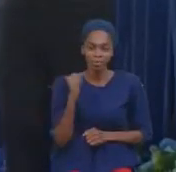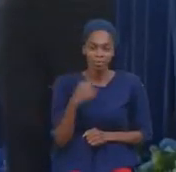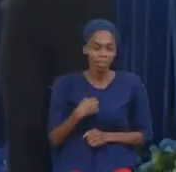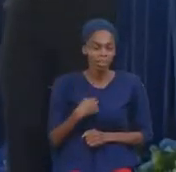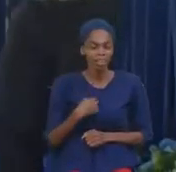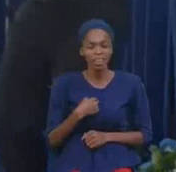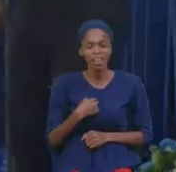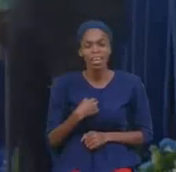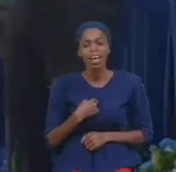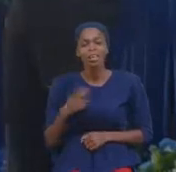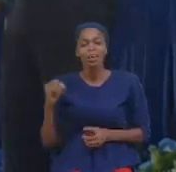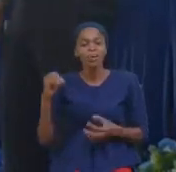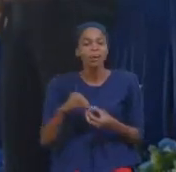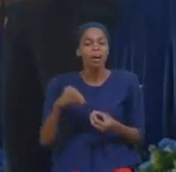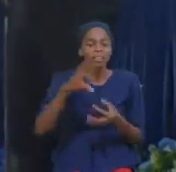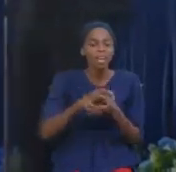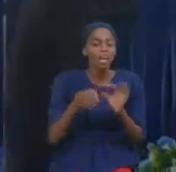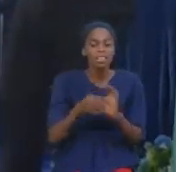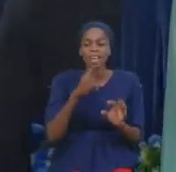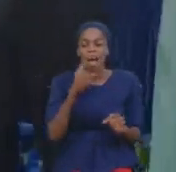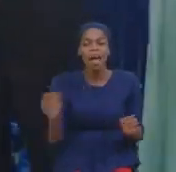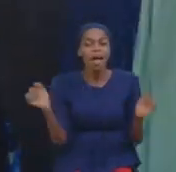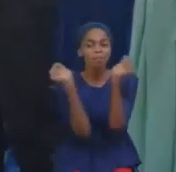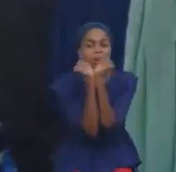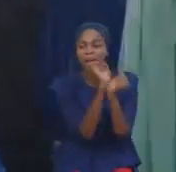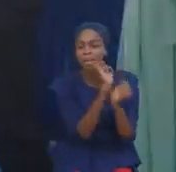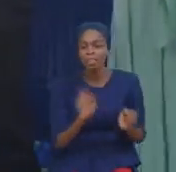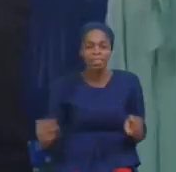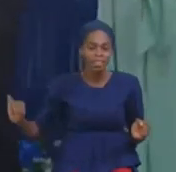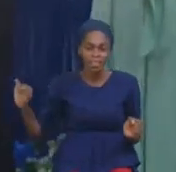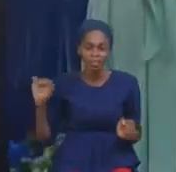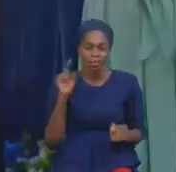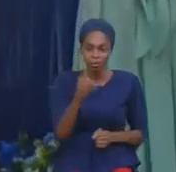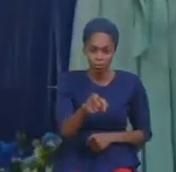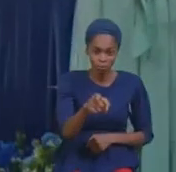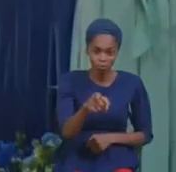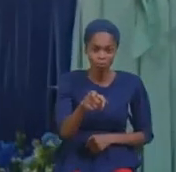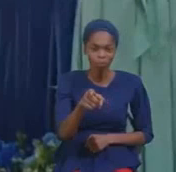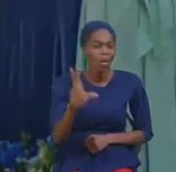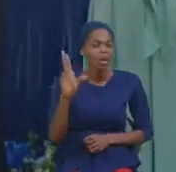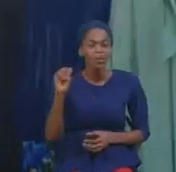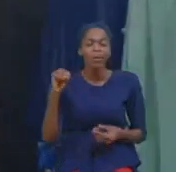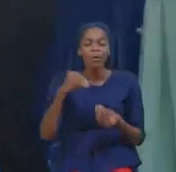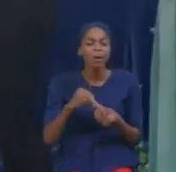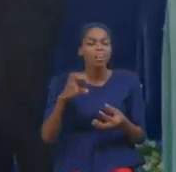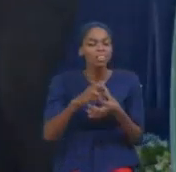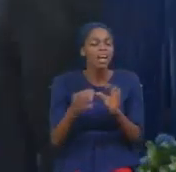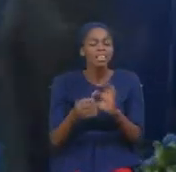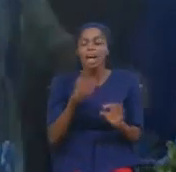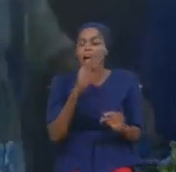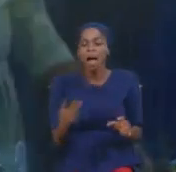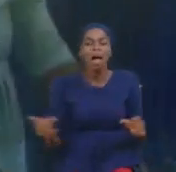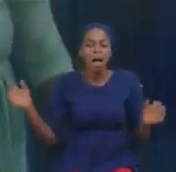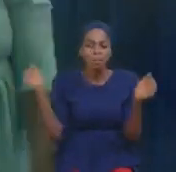Abiding in me, yeah. No more chains abide. I can't hear you. Try not to say no more chains. No more chains. No more